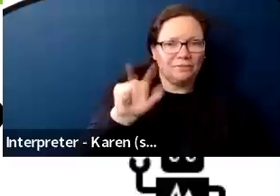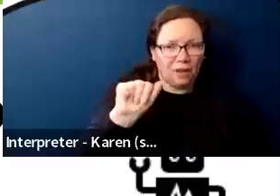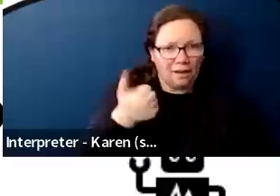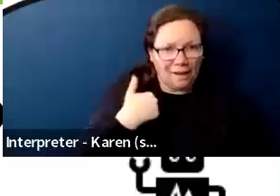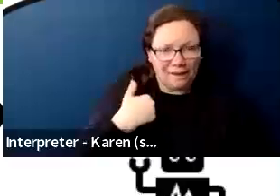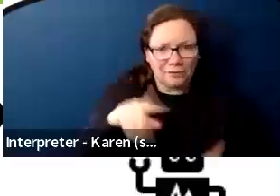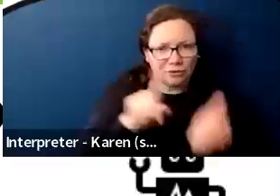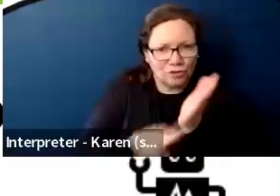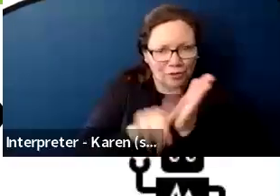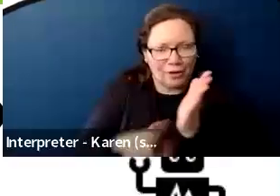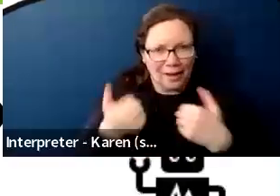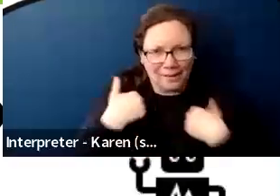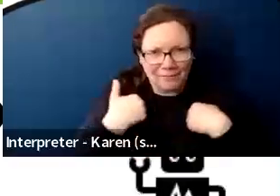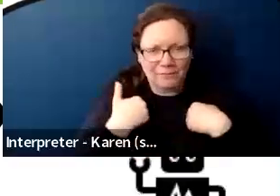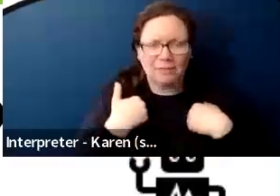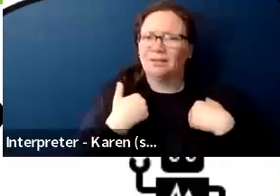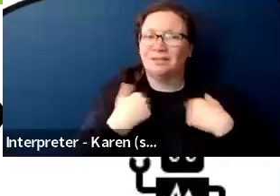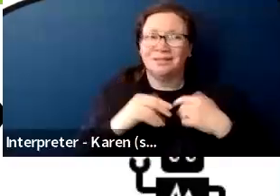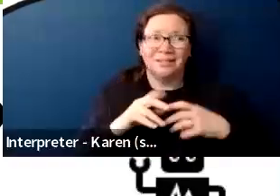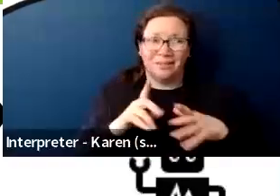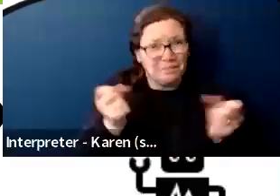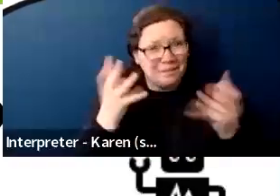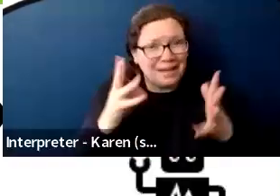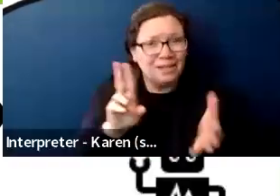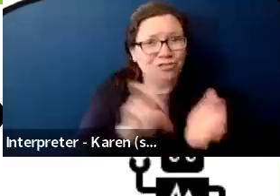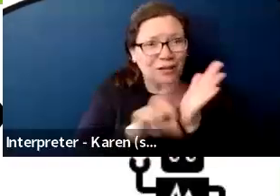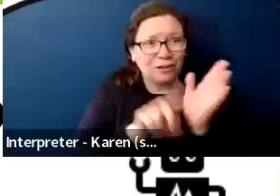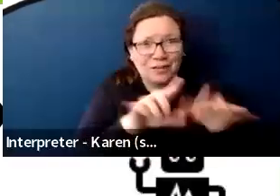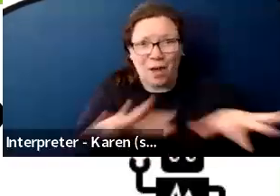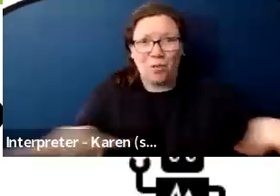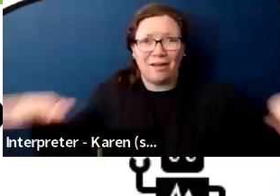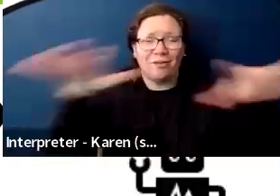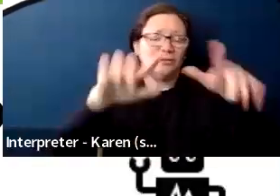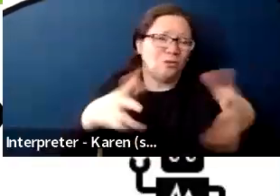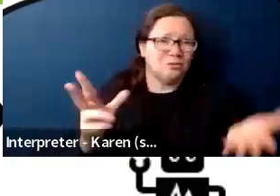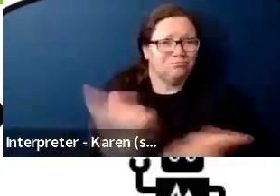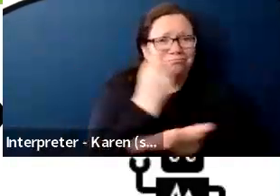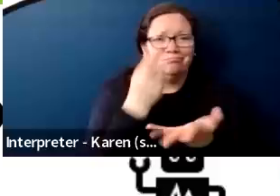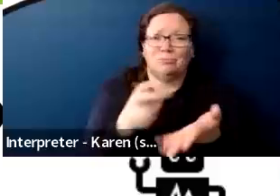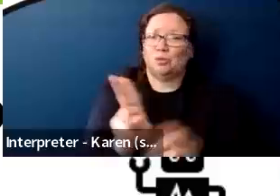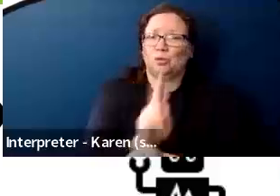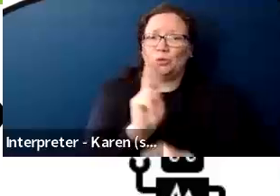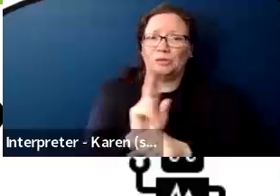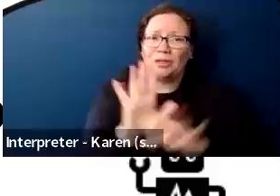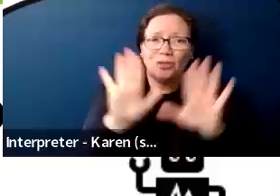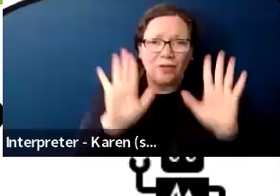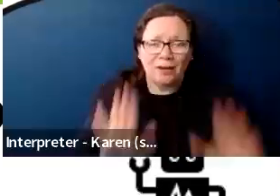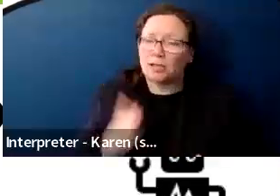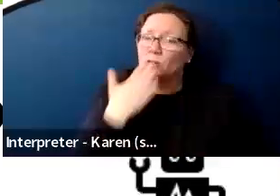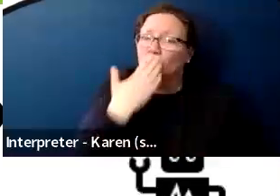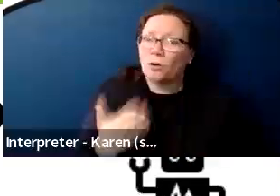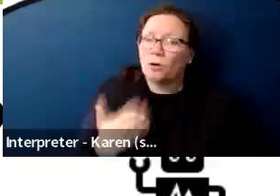checkers out there. Use them. They're great. They are not, they're really good at